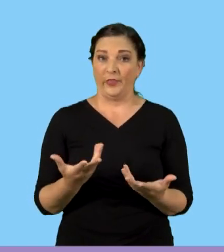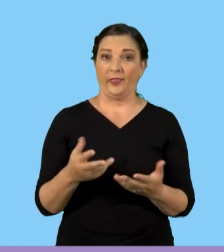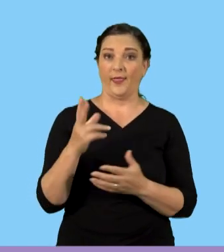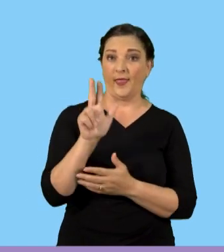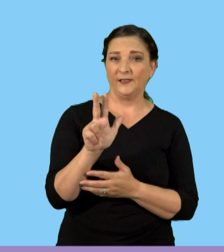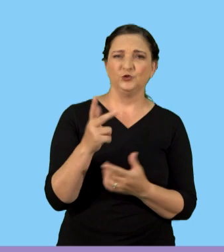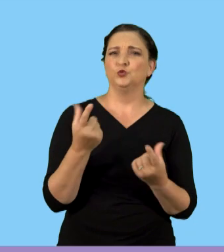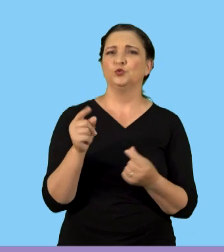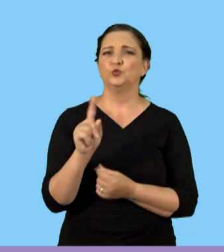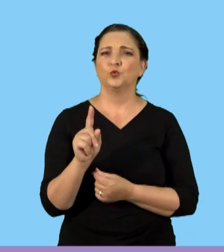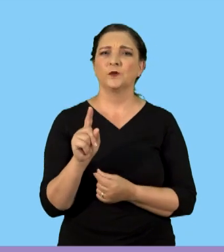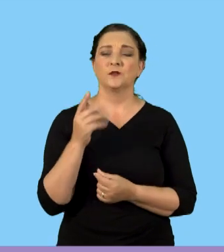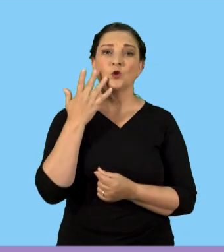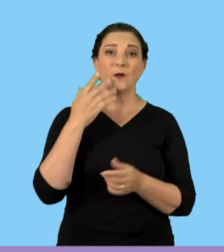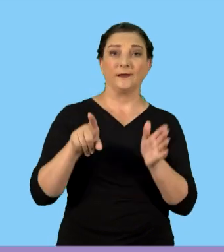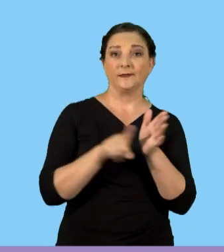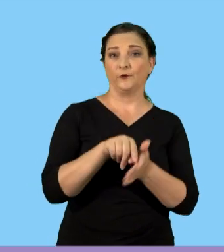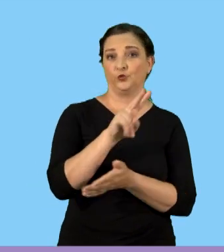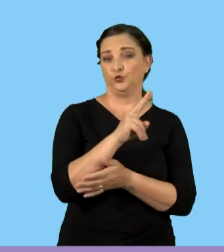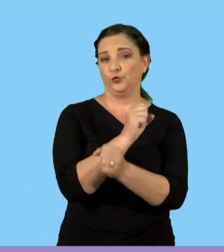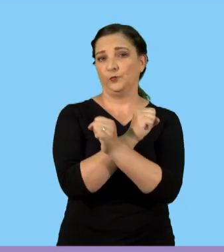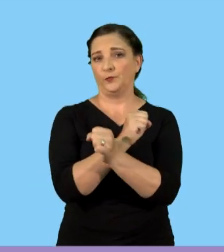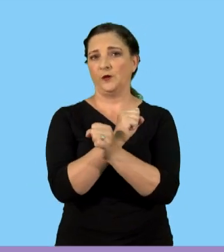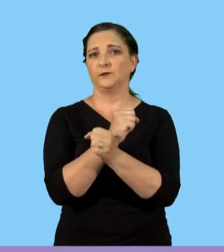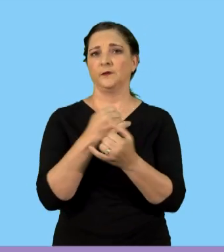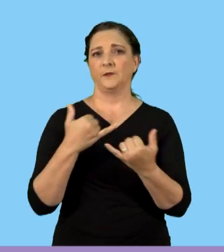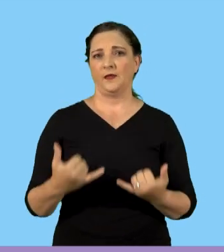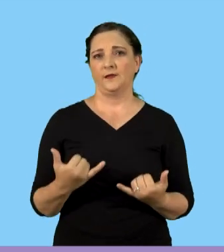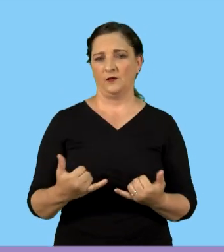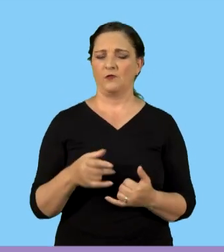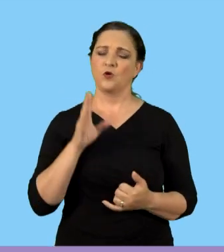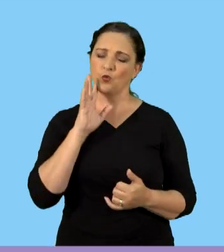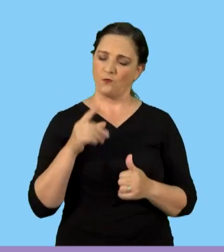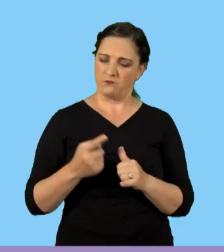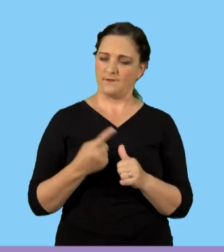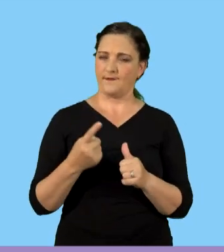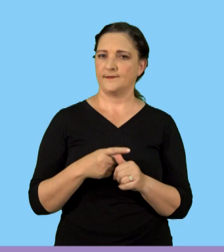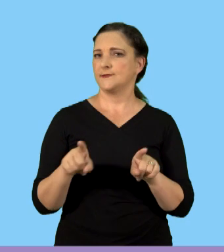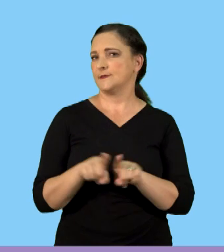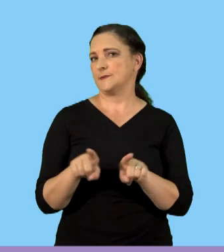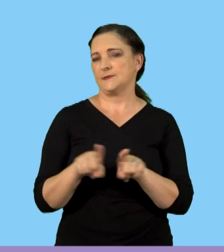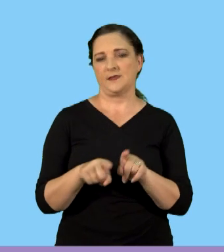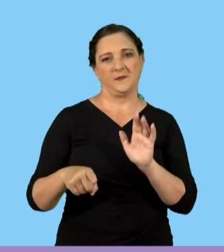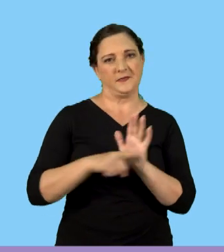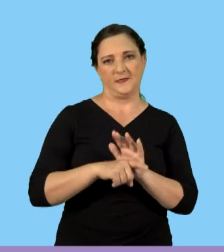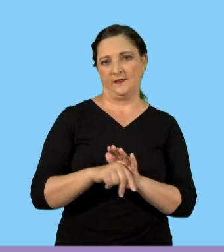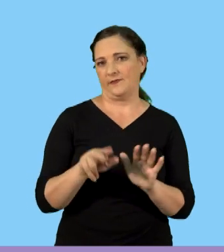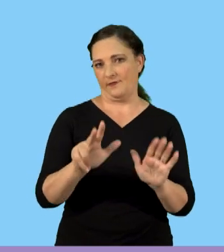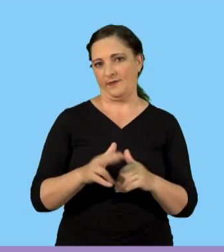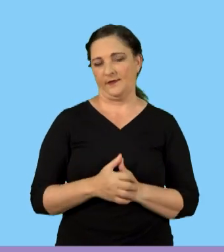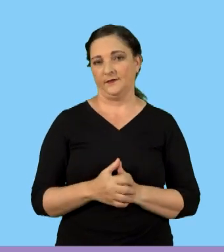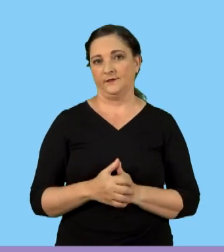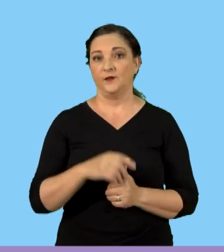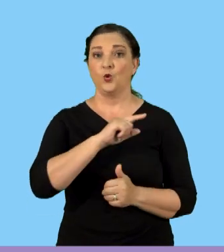it by the 8, and when we add 8, that should give us our answer, and that is a negative